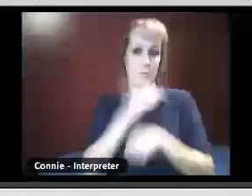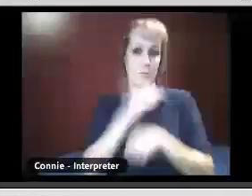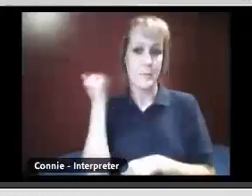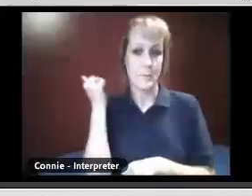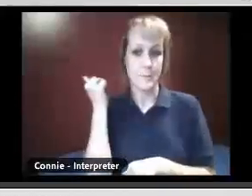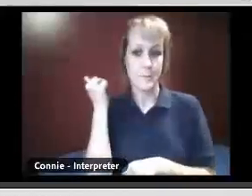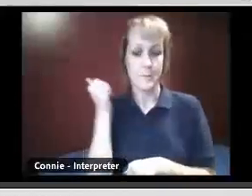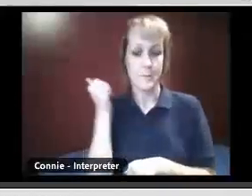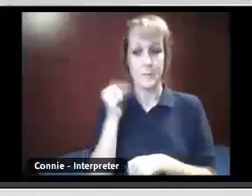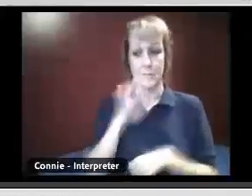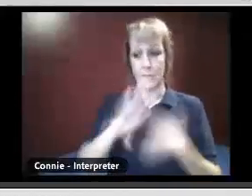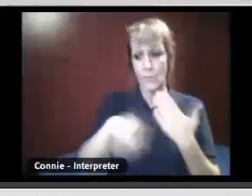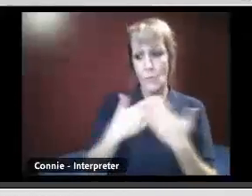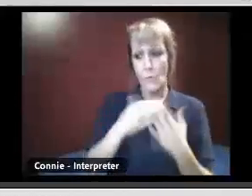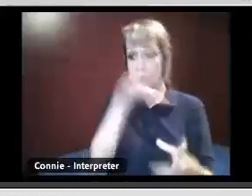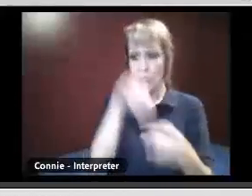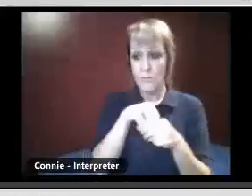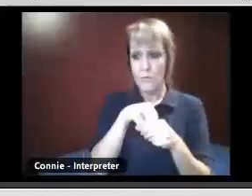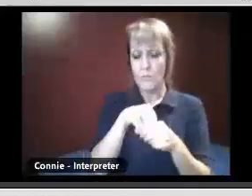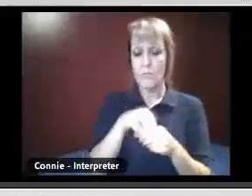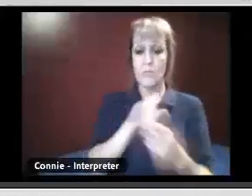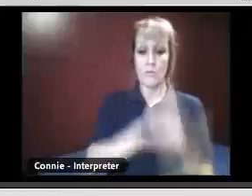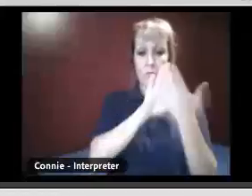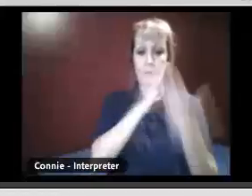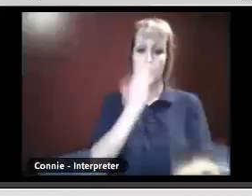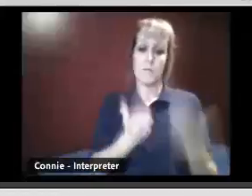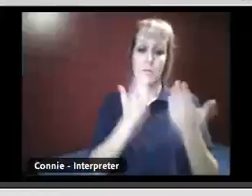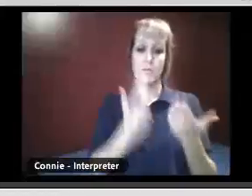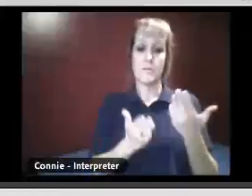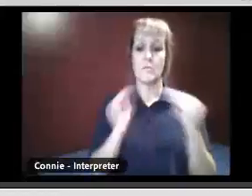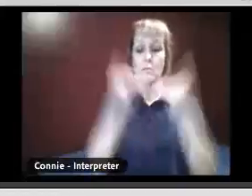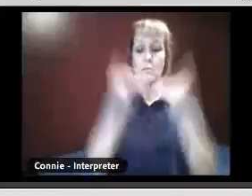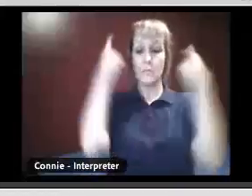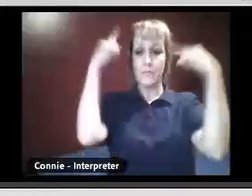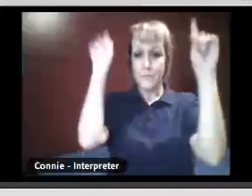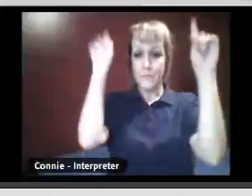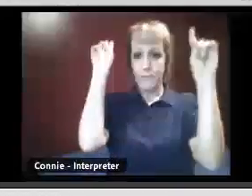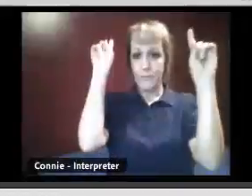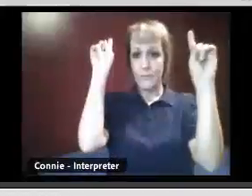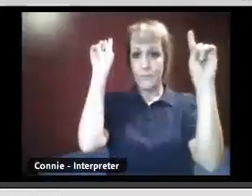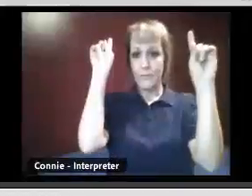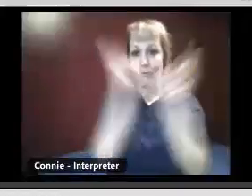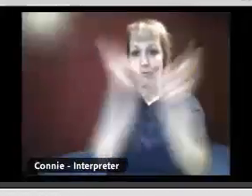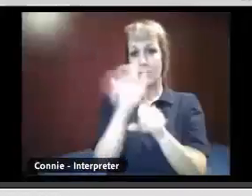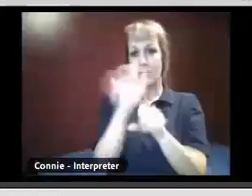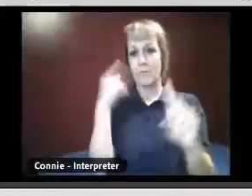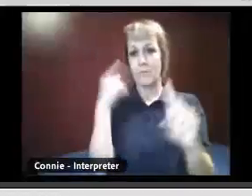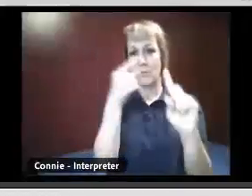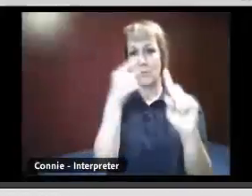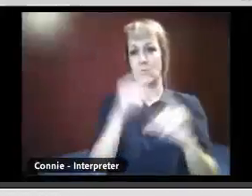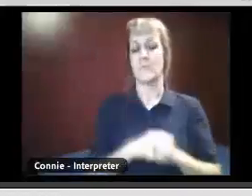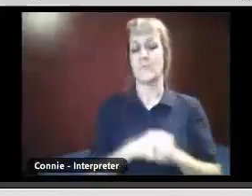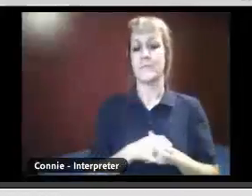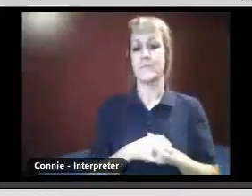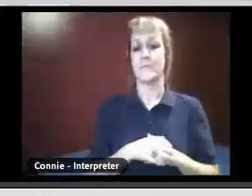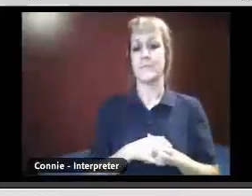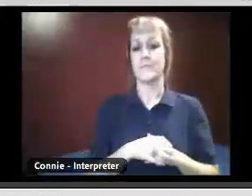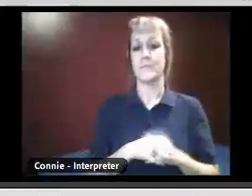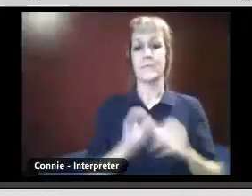you take them all into consideration, the approach may be a little bit more effective towards achieving the goal.